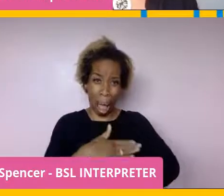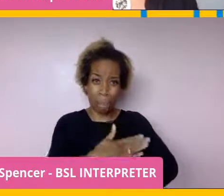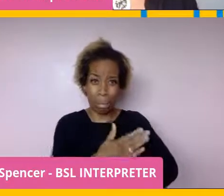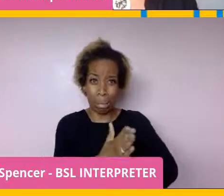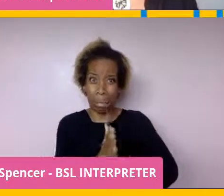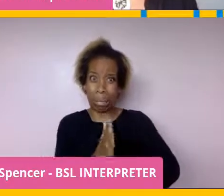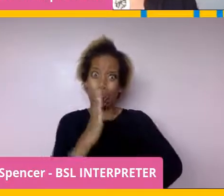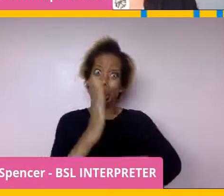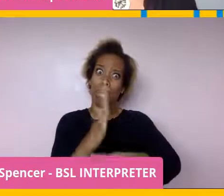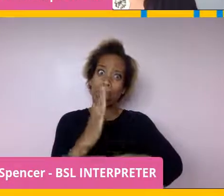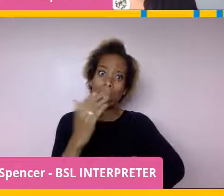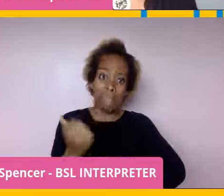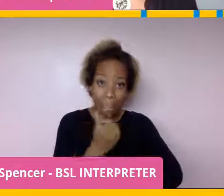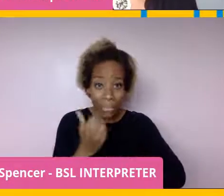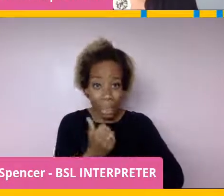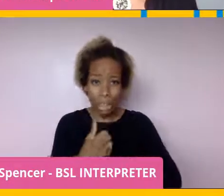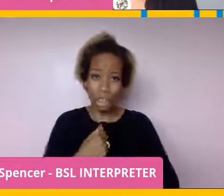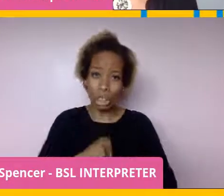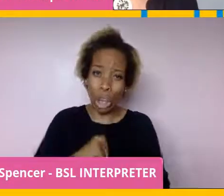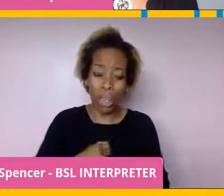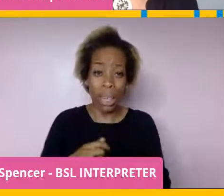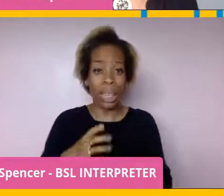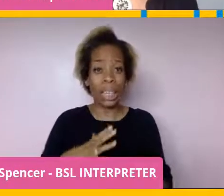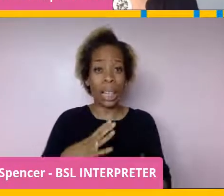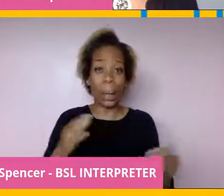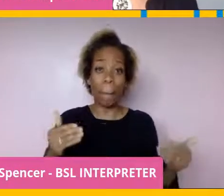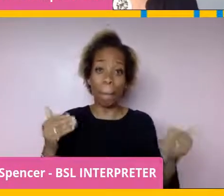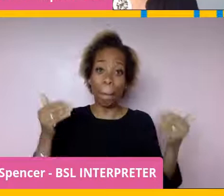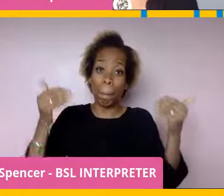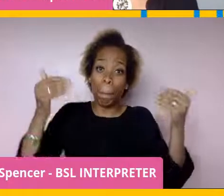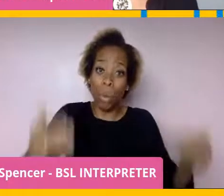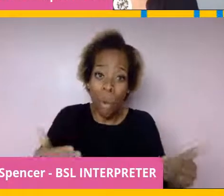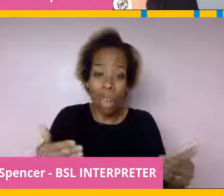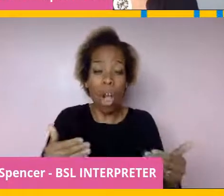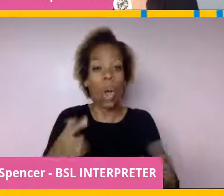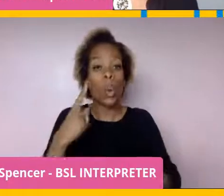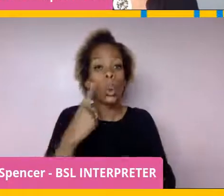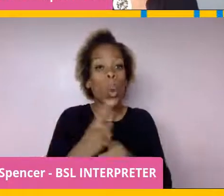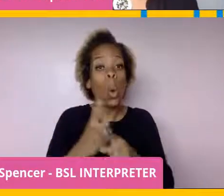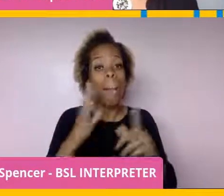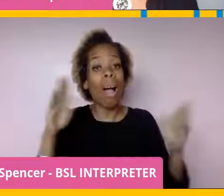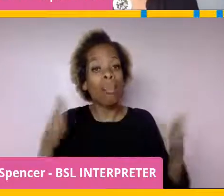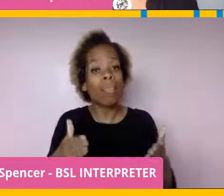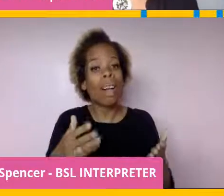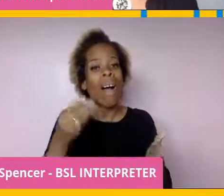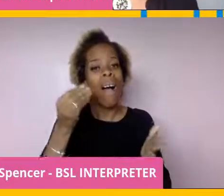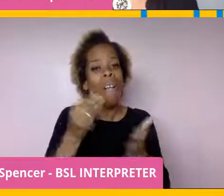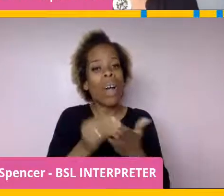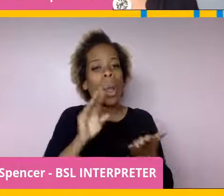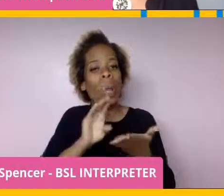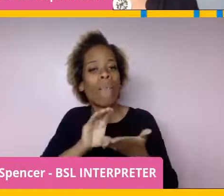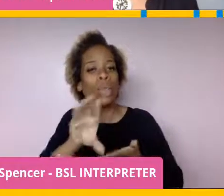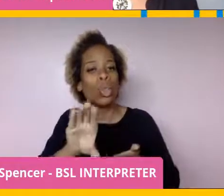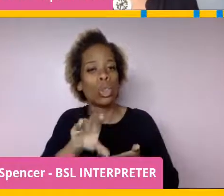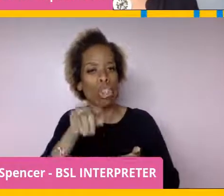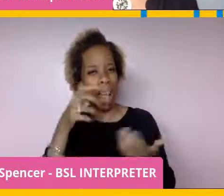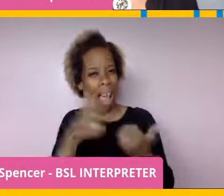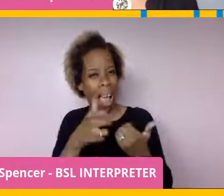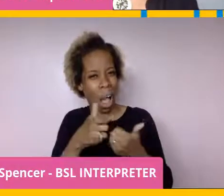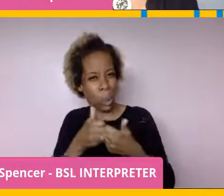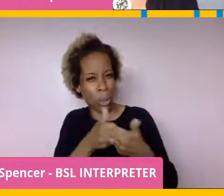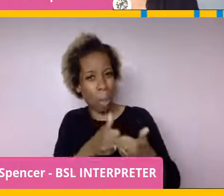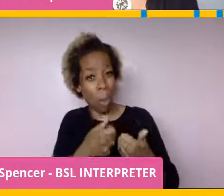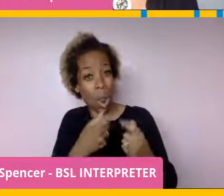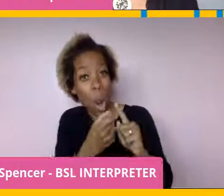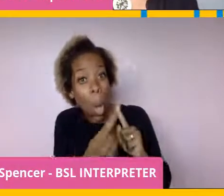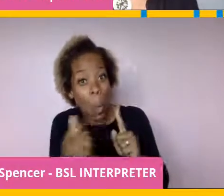kind of move on to talking about how we use the Fund the Future campaign to support local campaigns. Jane and I are going to be talking about that,